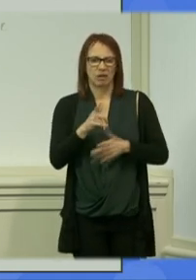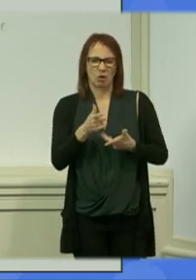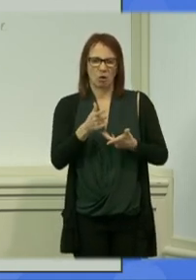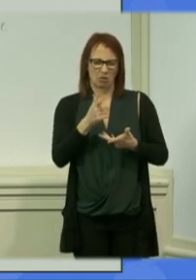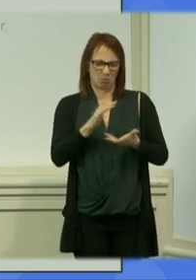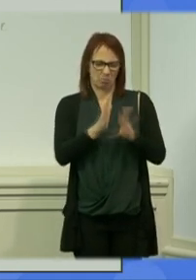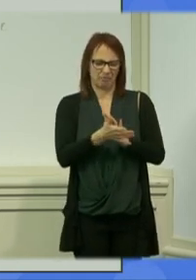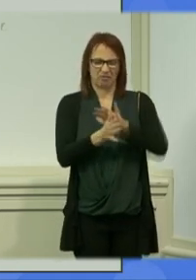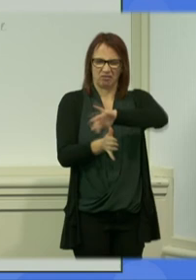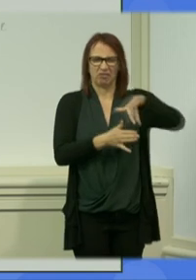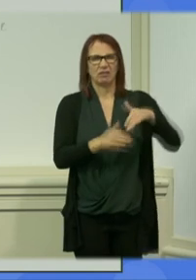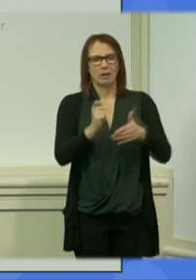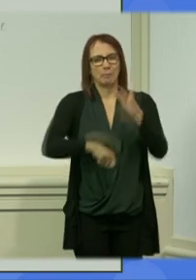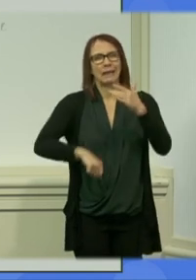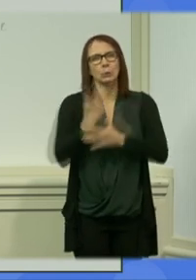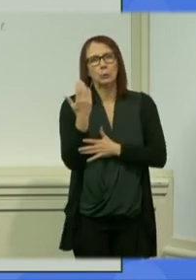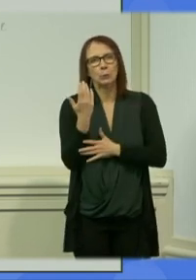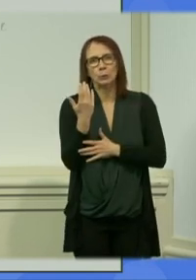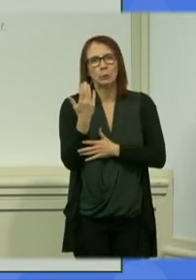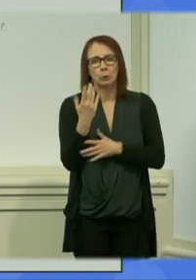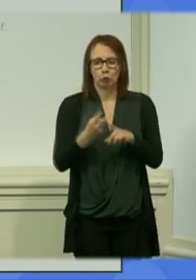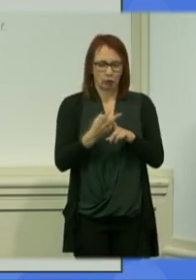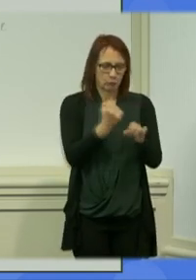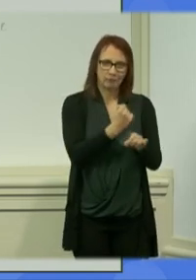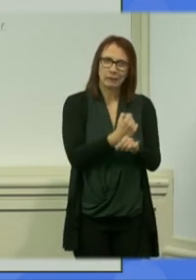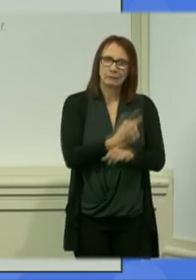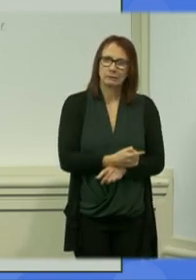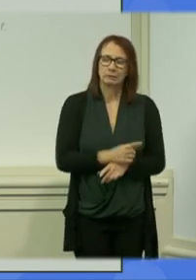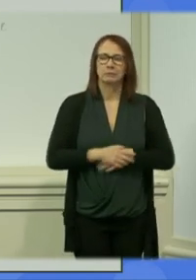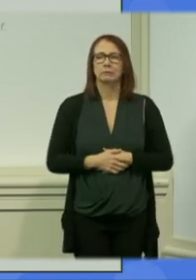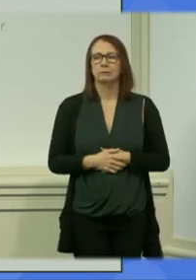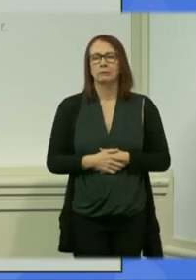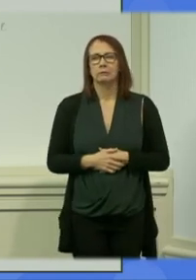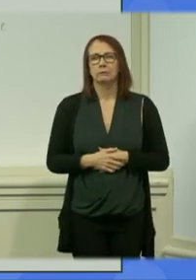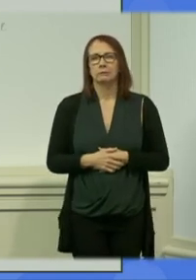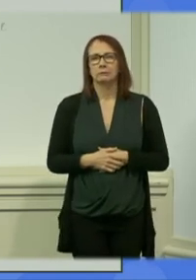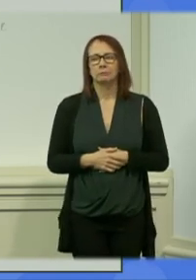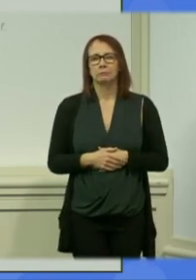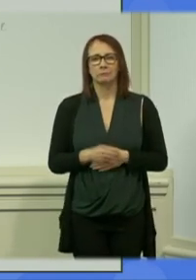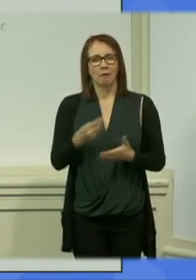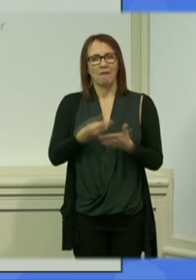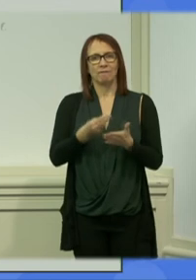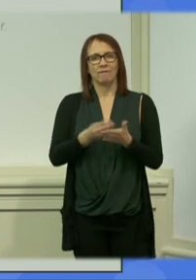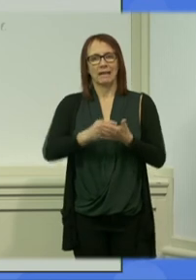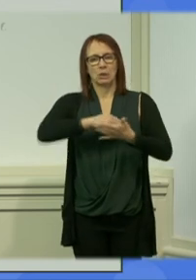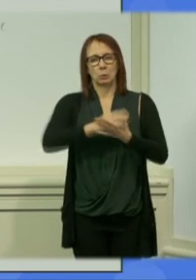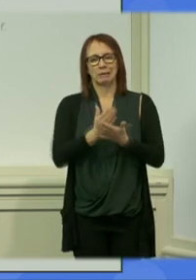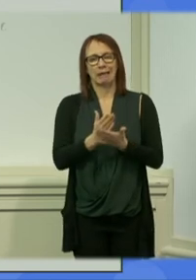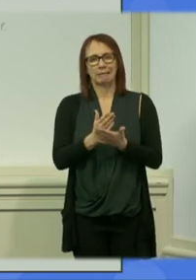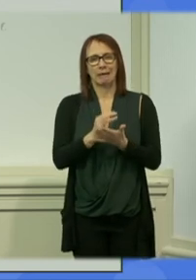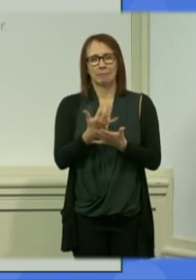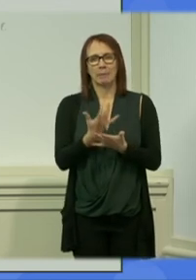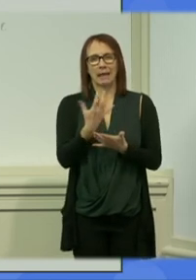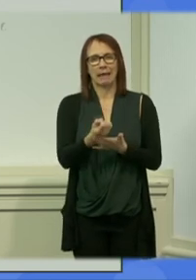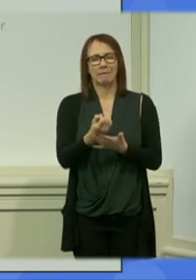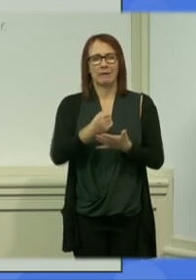all the time? Maybe we can. Discourage potentially destabilizing financial sector activity through a financial transactions tax.